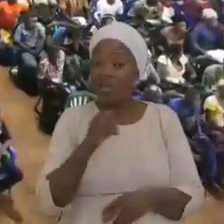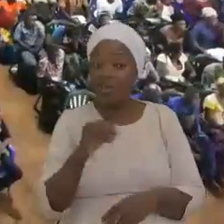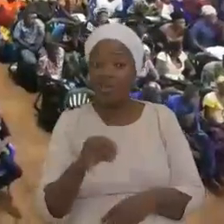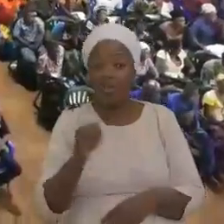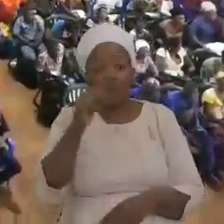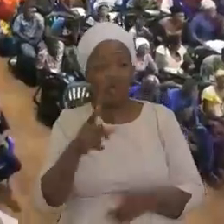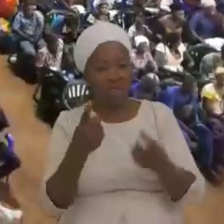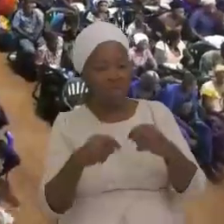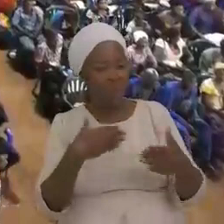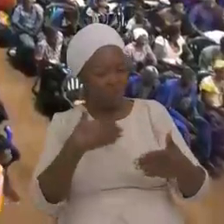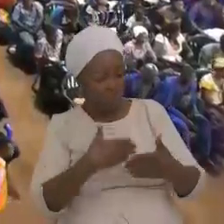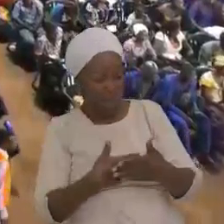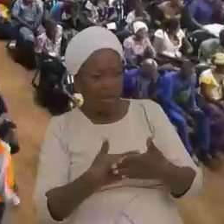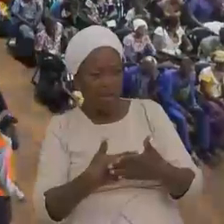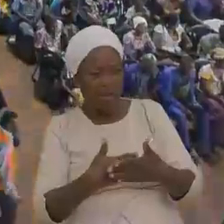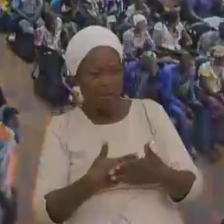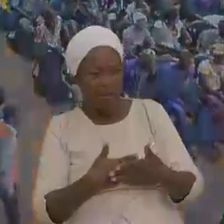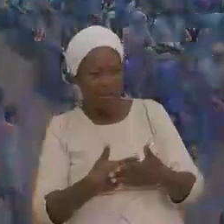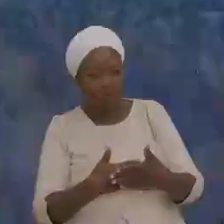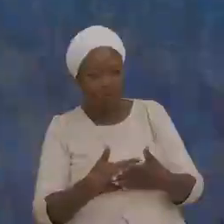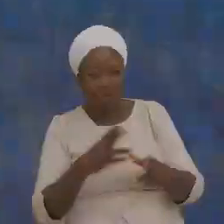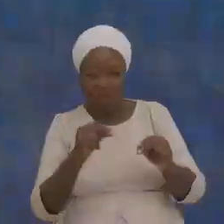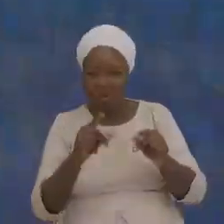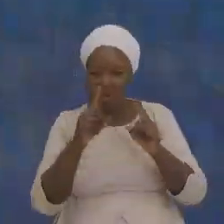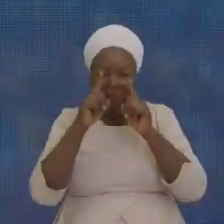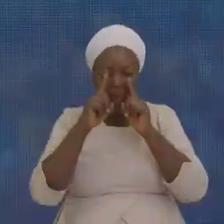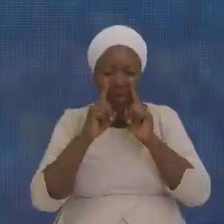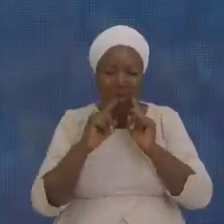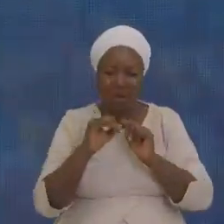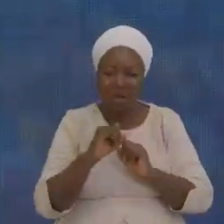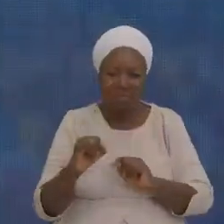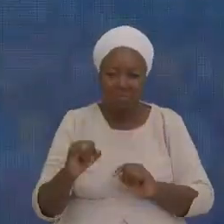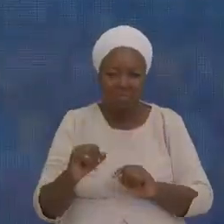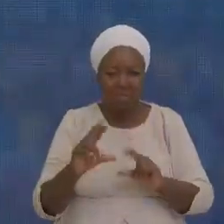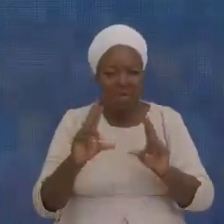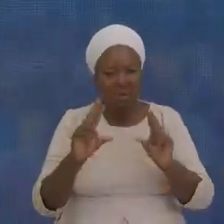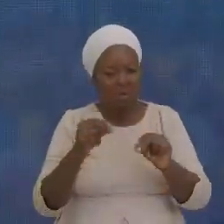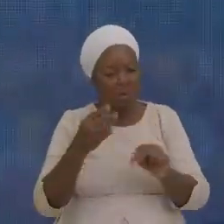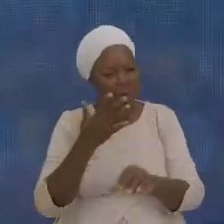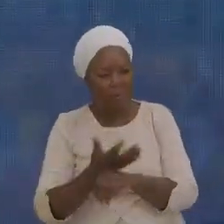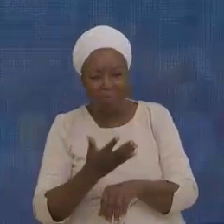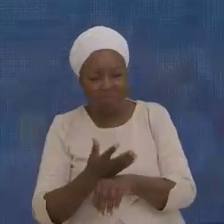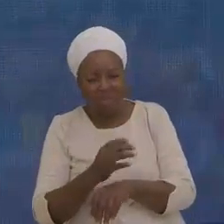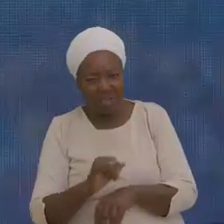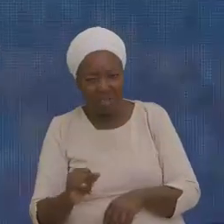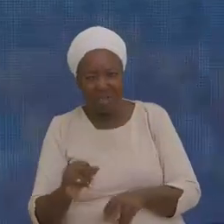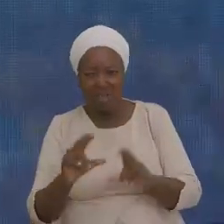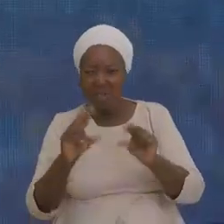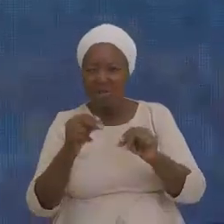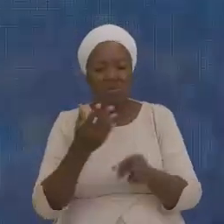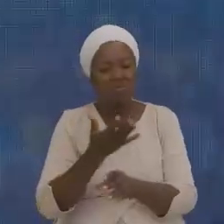near. No crying. No begging. No